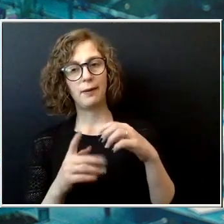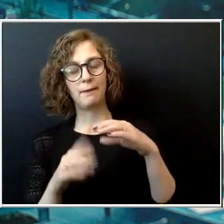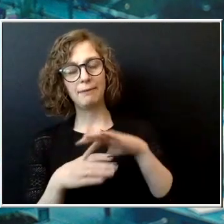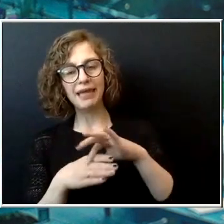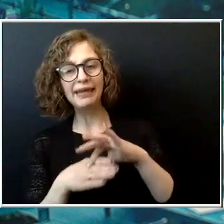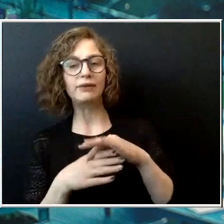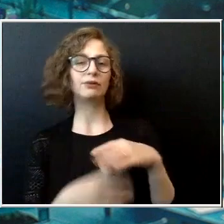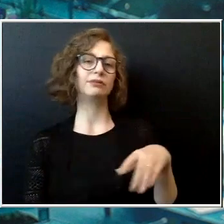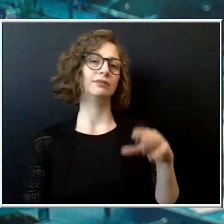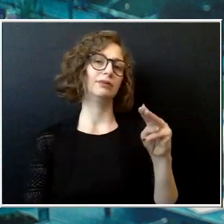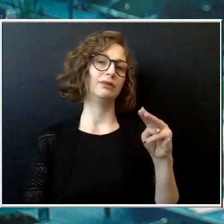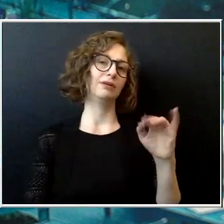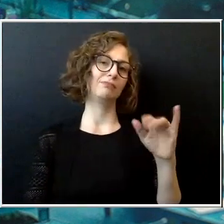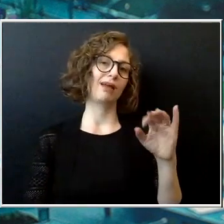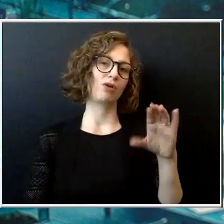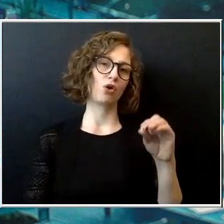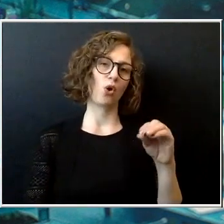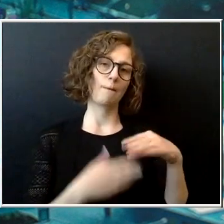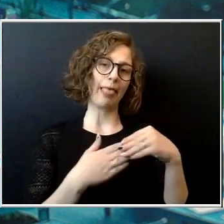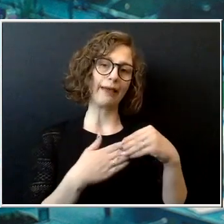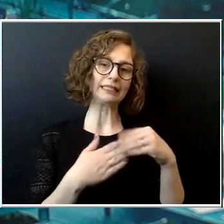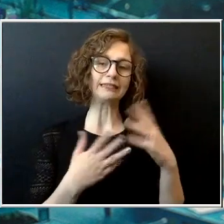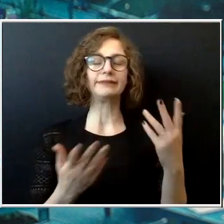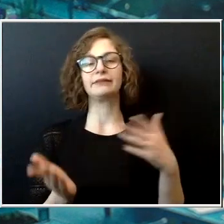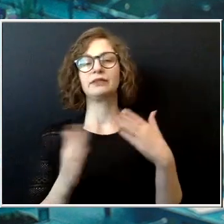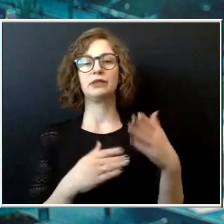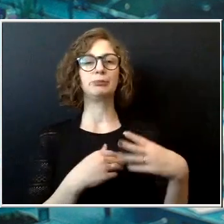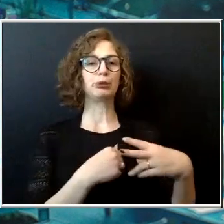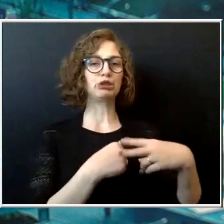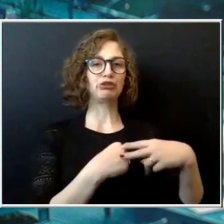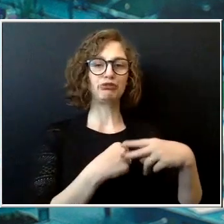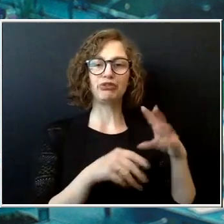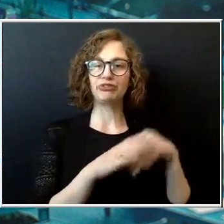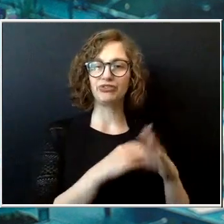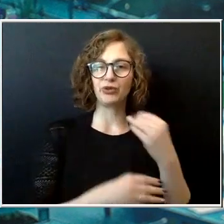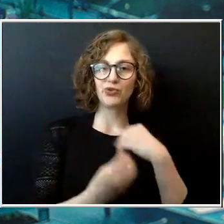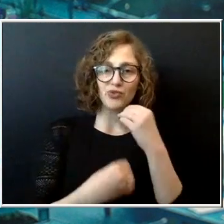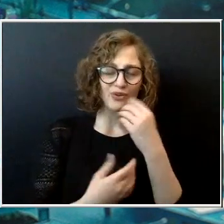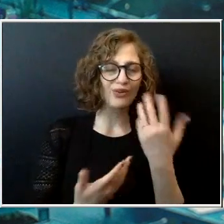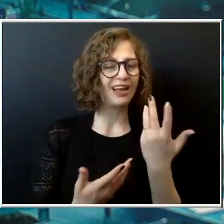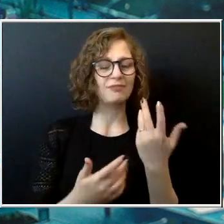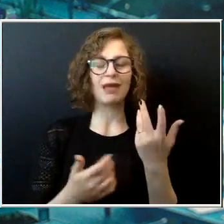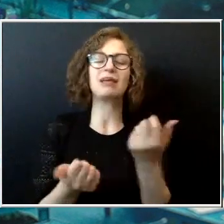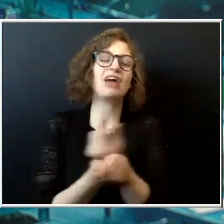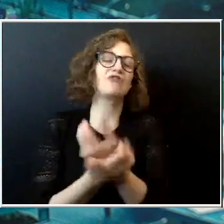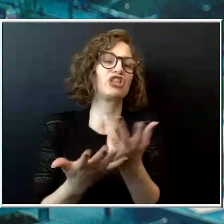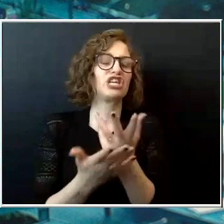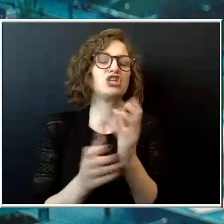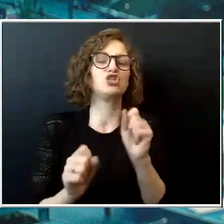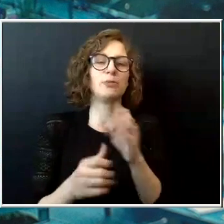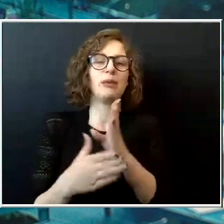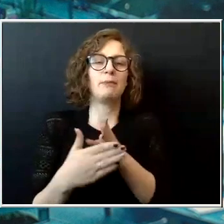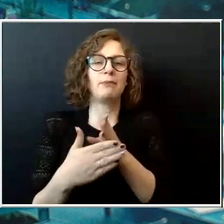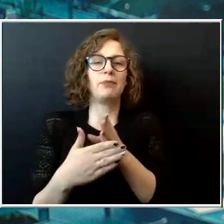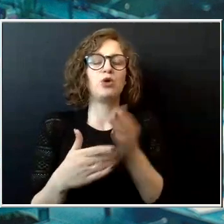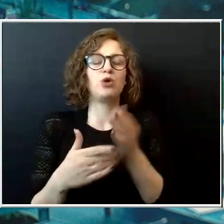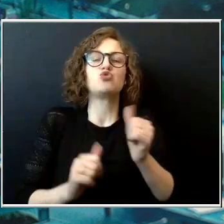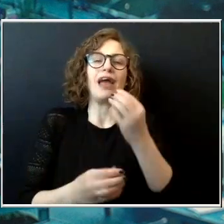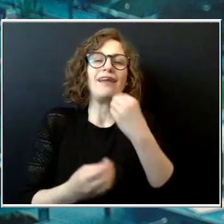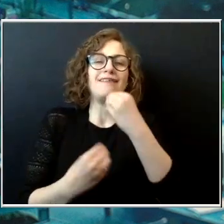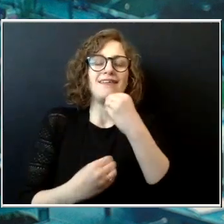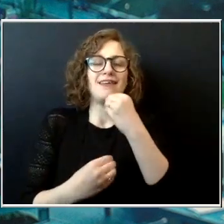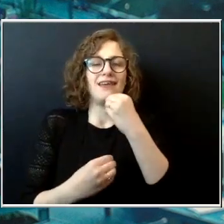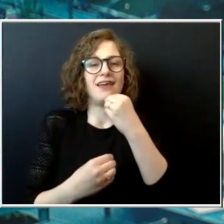moderation. Try and put whole grain fruits and vegetables on your plates and try and lead a healthy life, but you don't have to take it